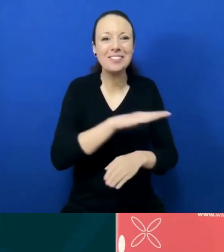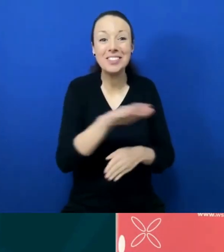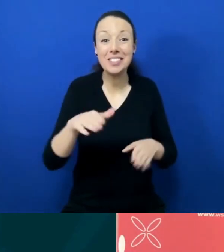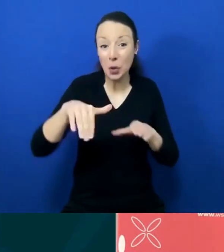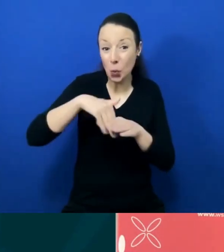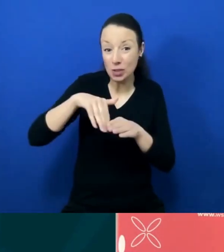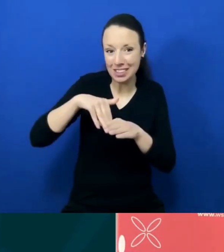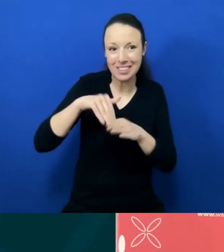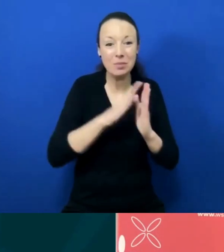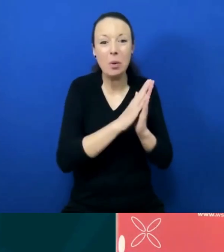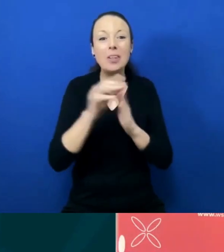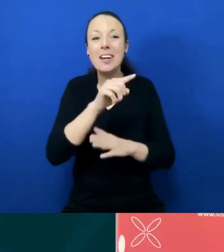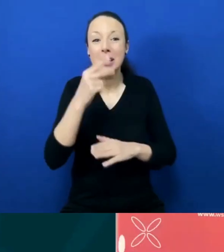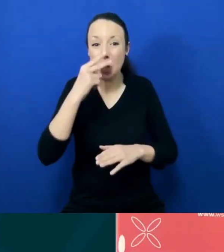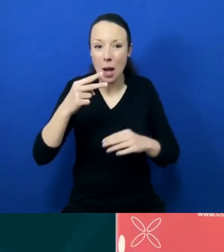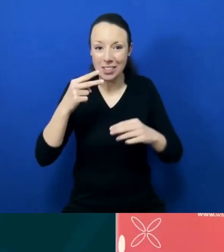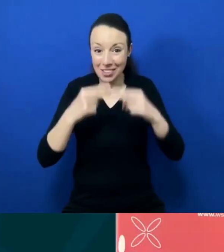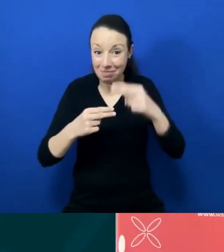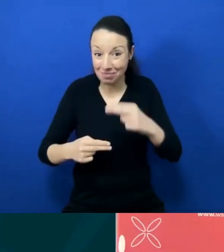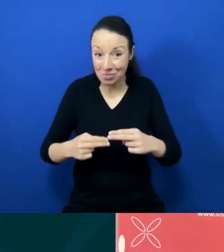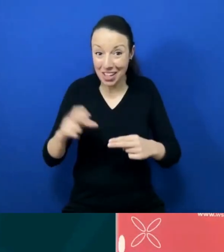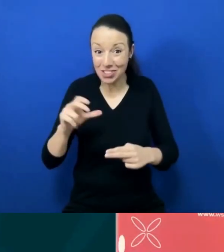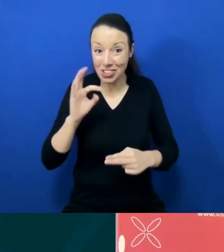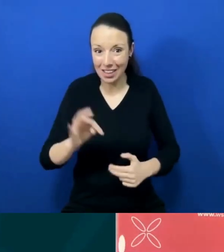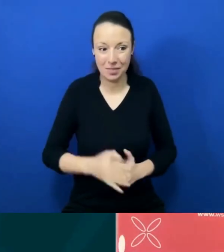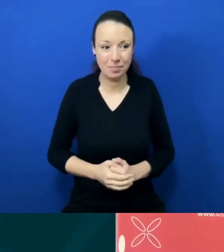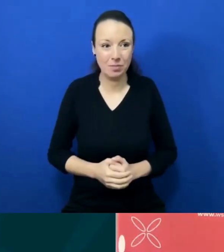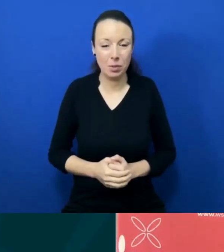like to ask all our participants to have a look at the chat